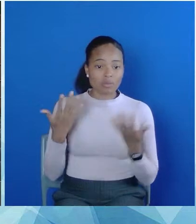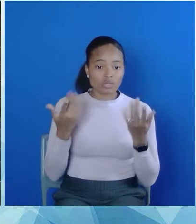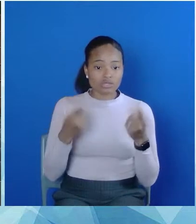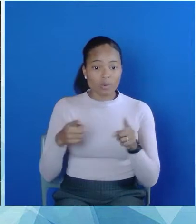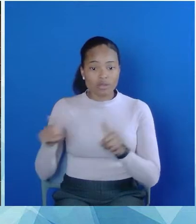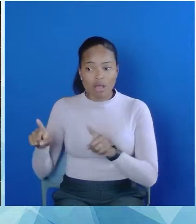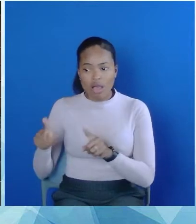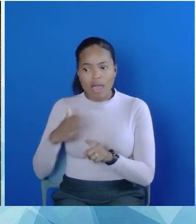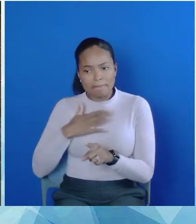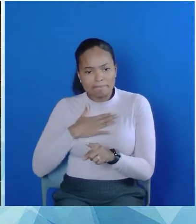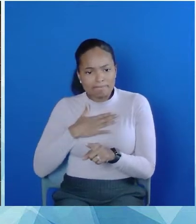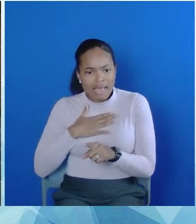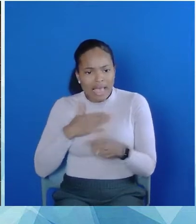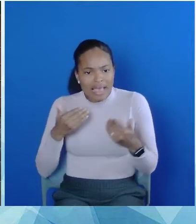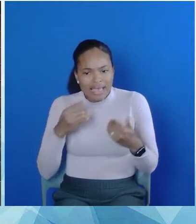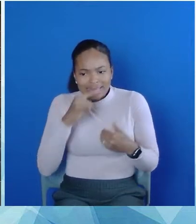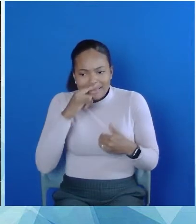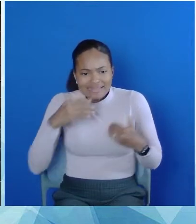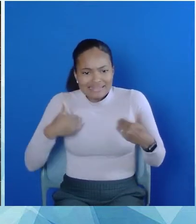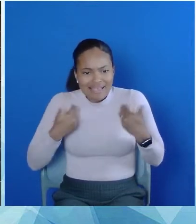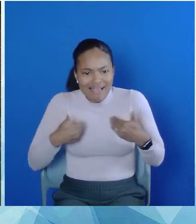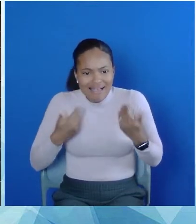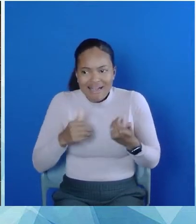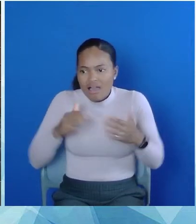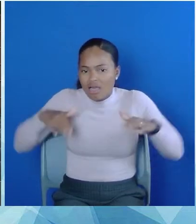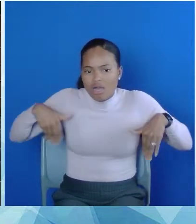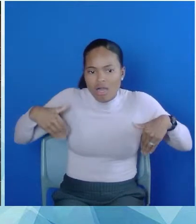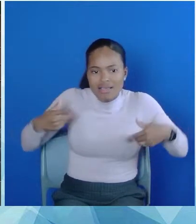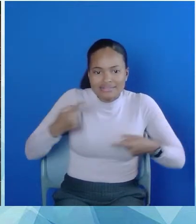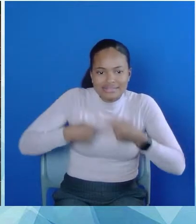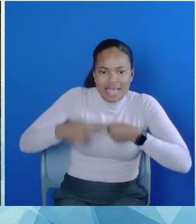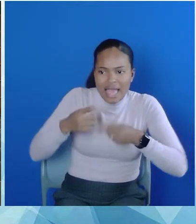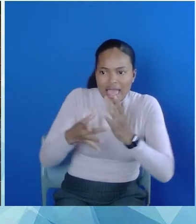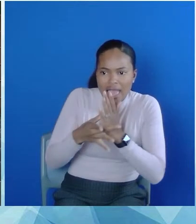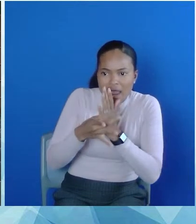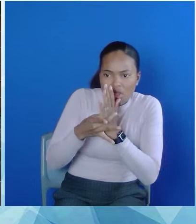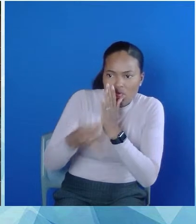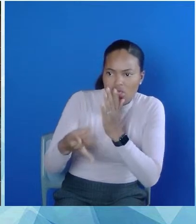still not signing fluently, and I don't know what's going on with that.